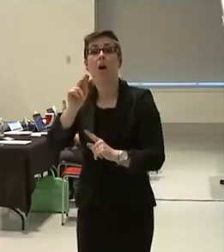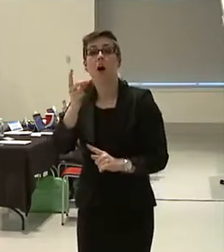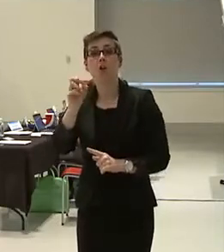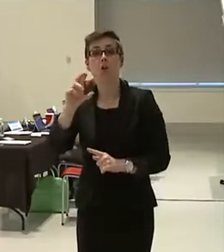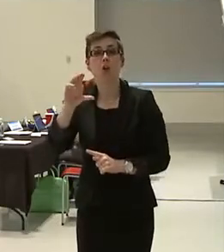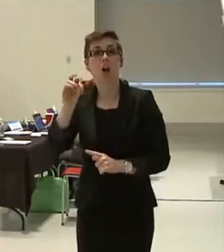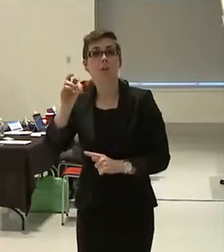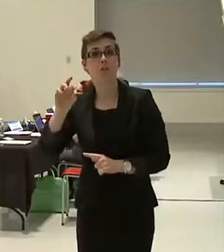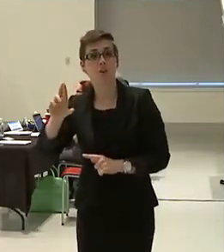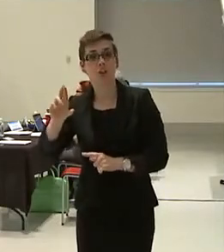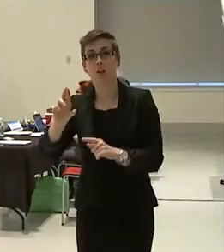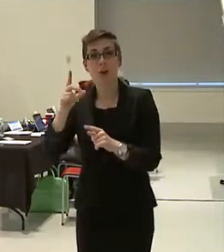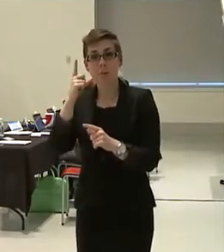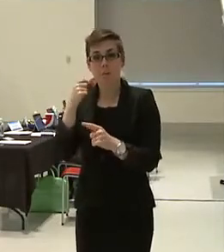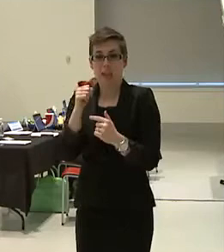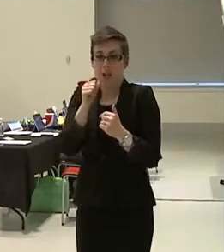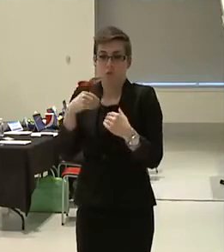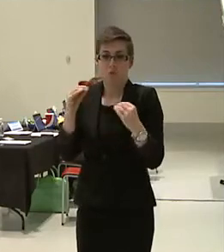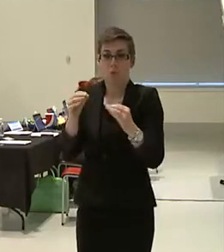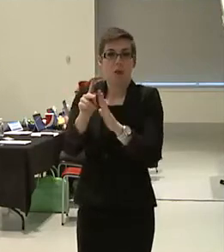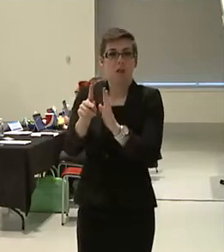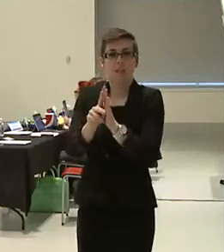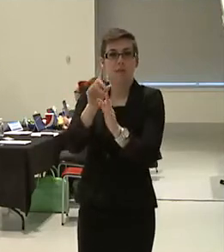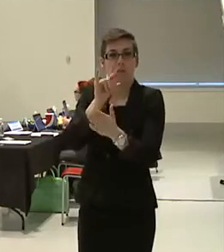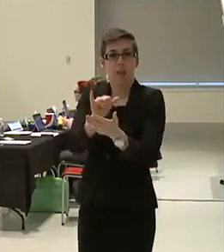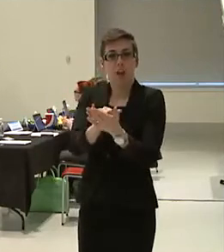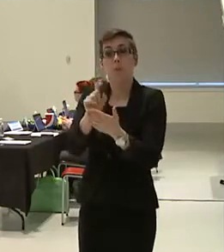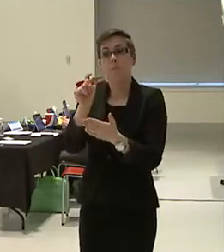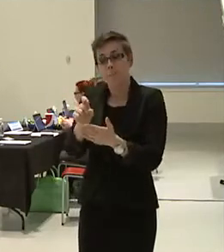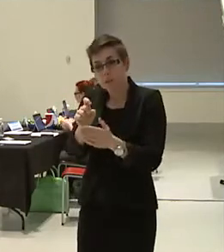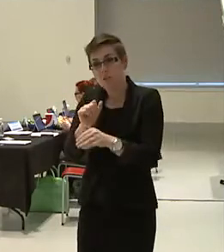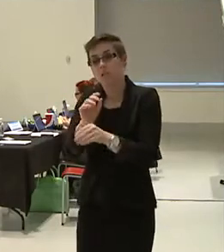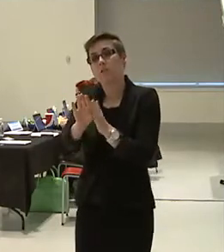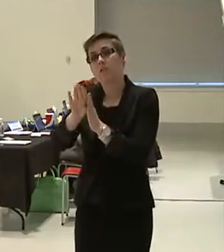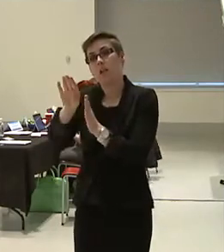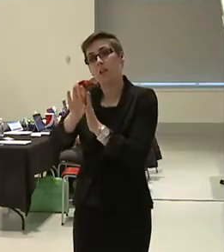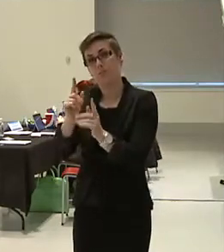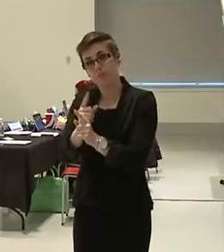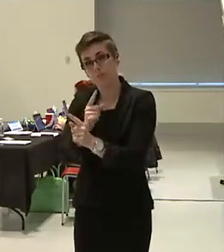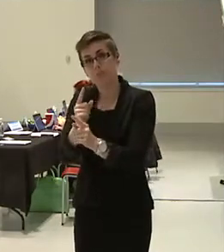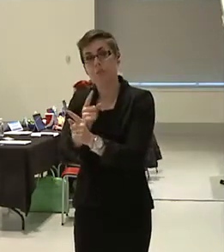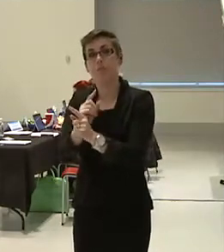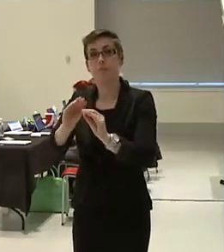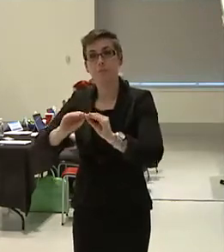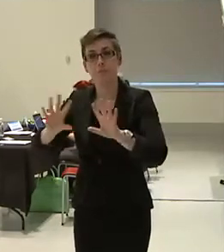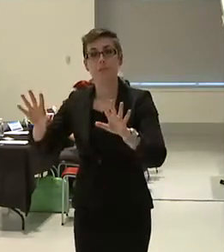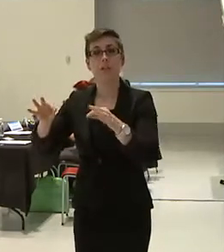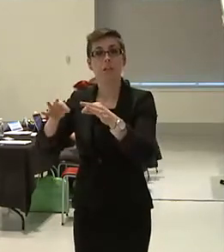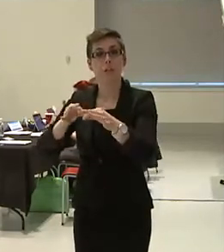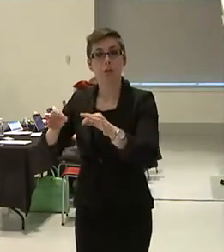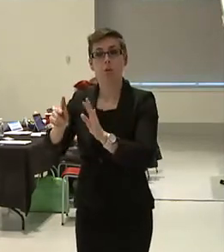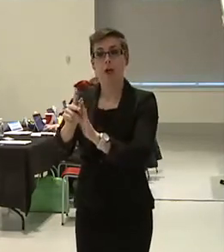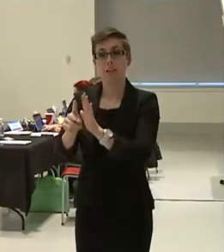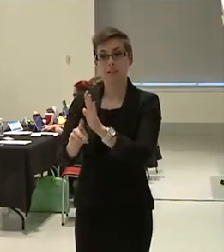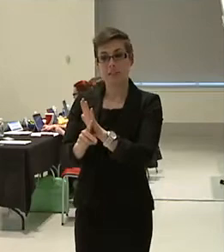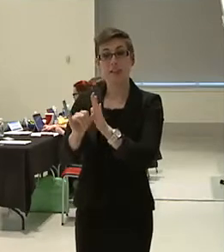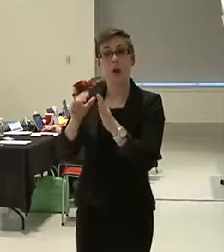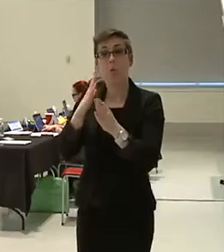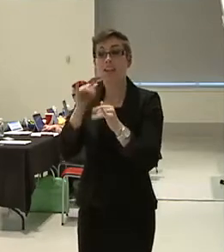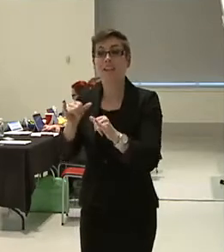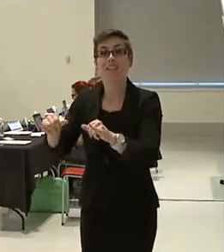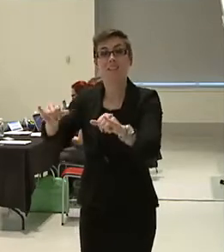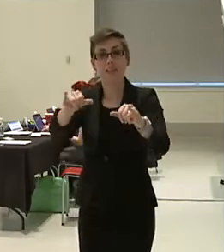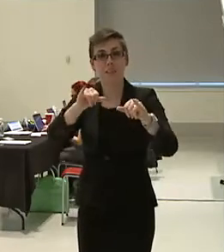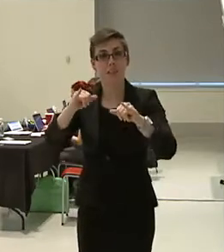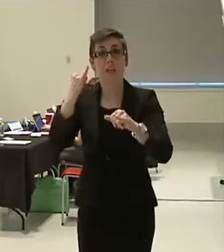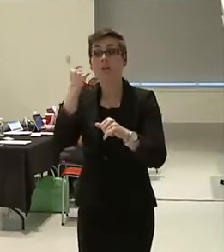vetting policy so that when you are investigating potential new hires, you are being consistent about it. If there's somebody in a protected